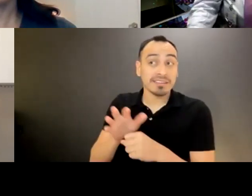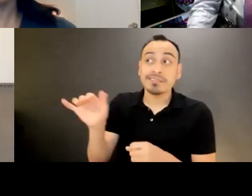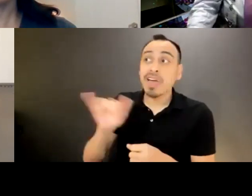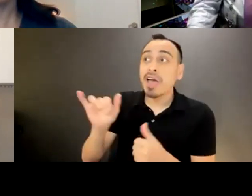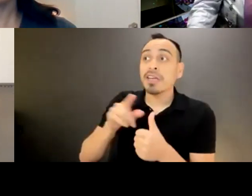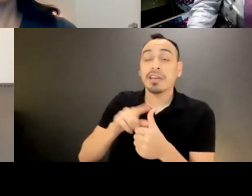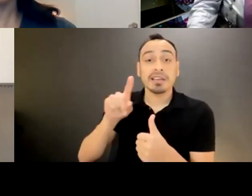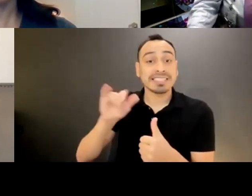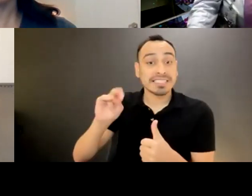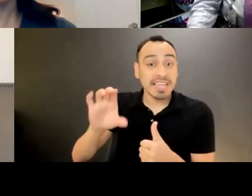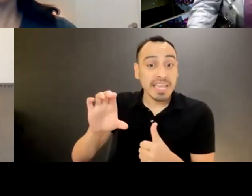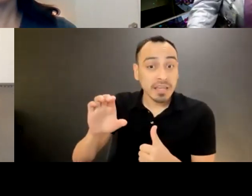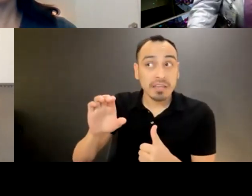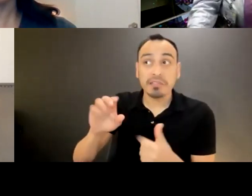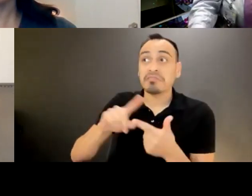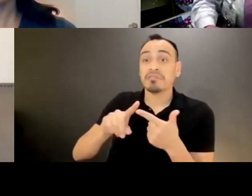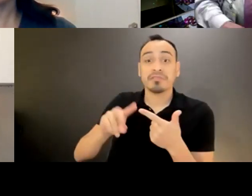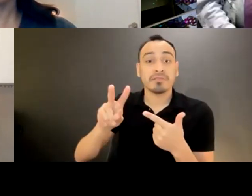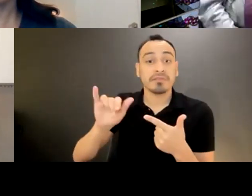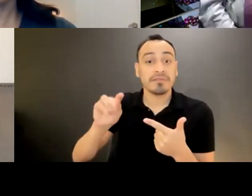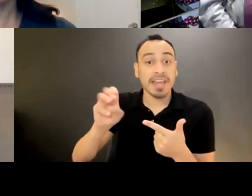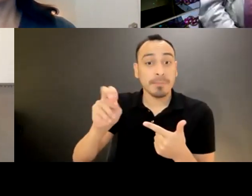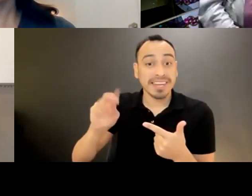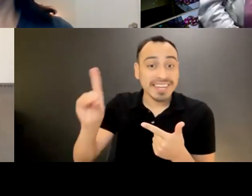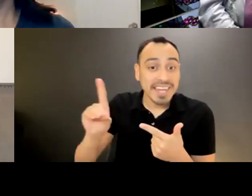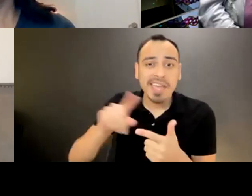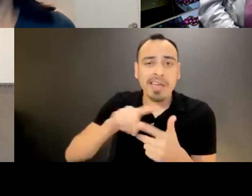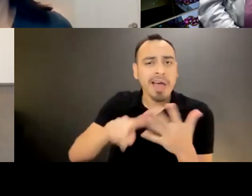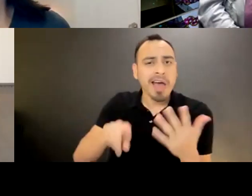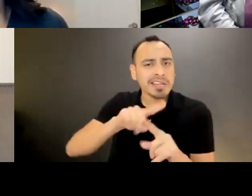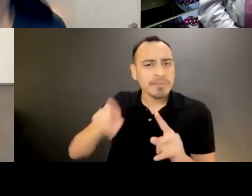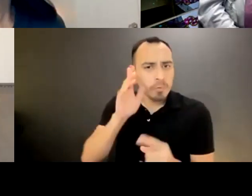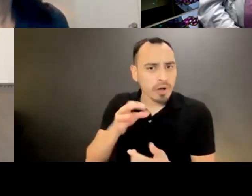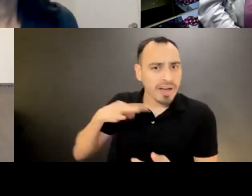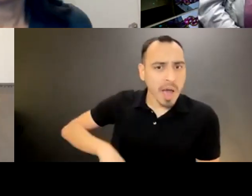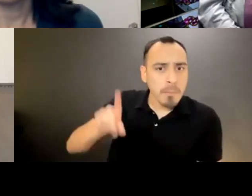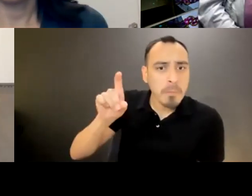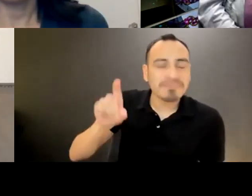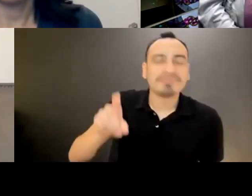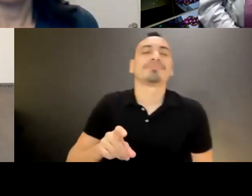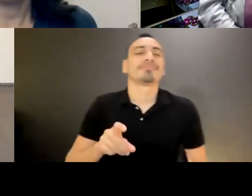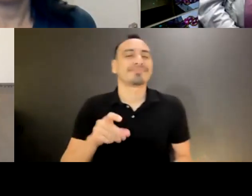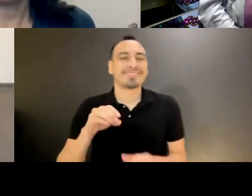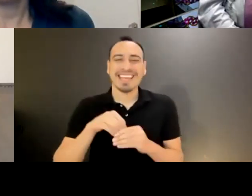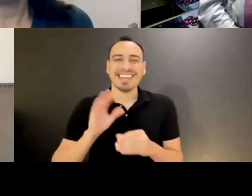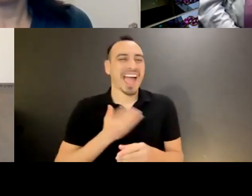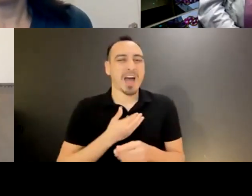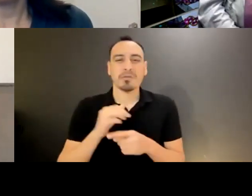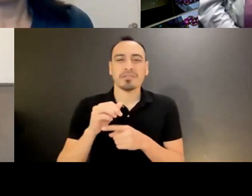D, etc.? So in randomized trials, those drugs have not really